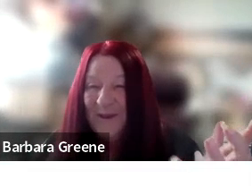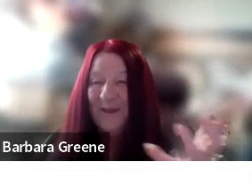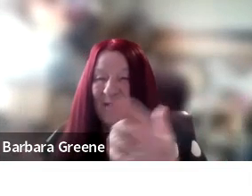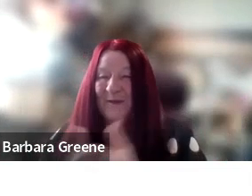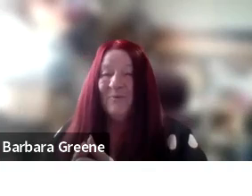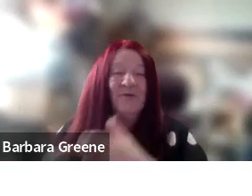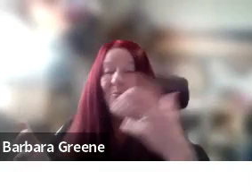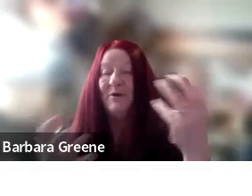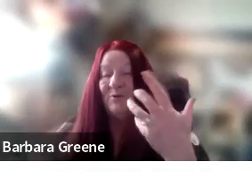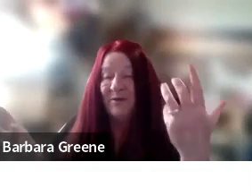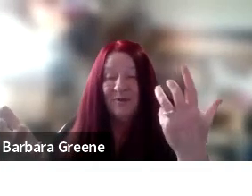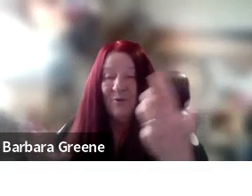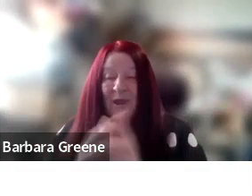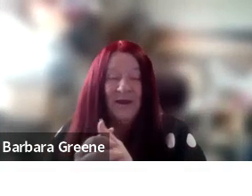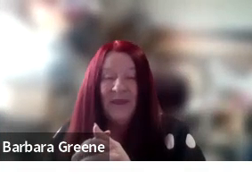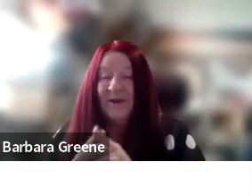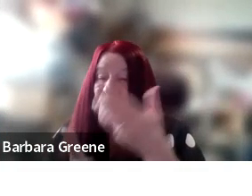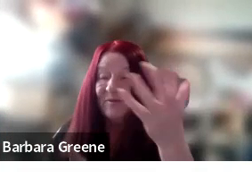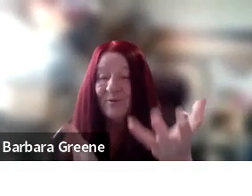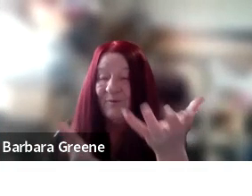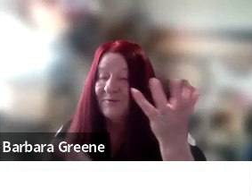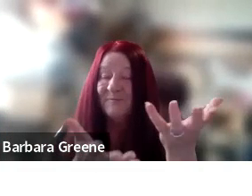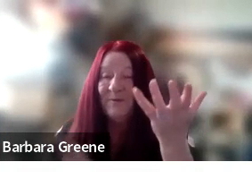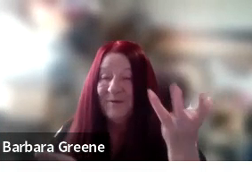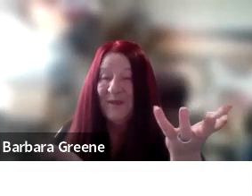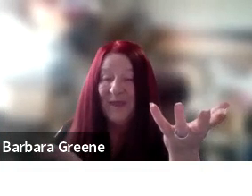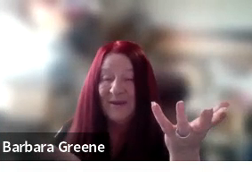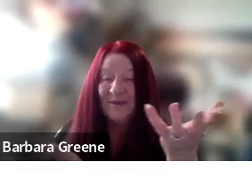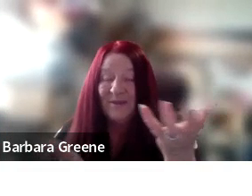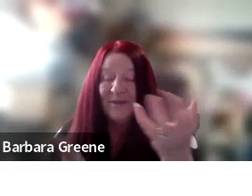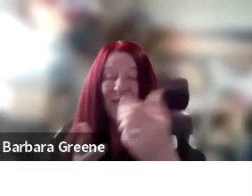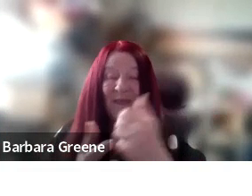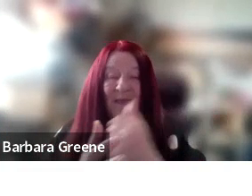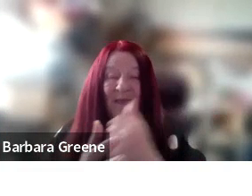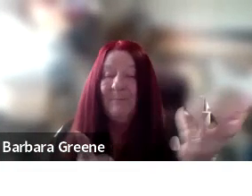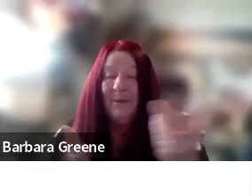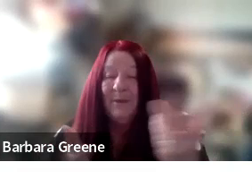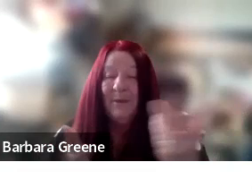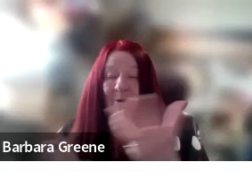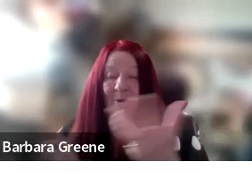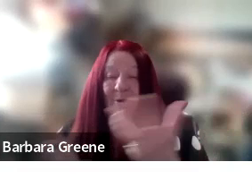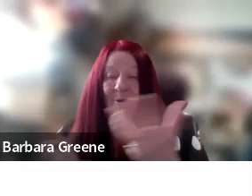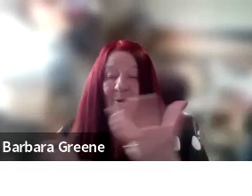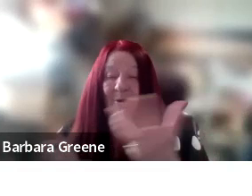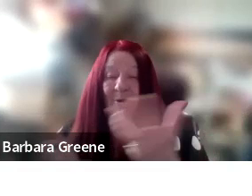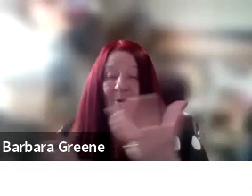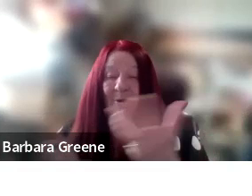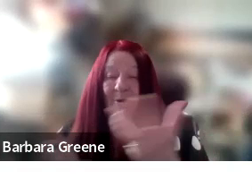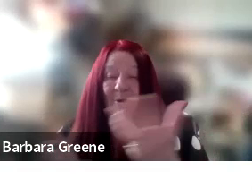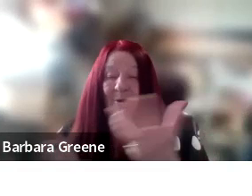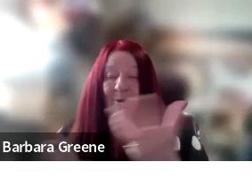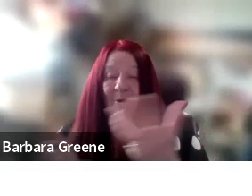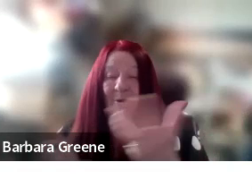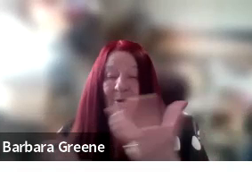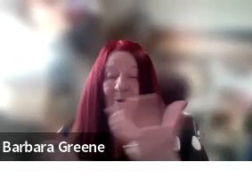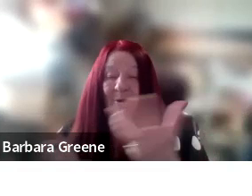sophisticated. For someone who doesn't do a lot of data, this looks very sophisticated. The building